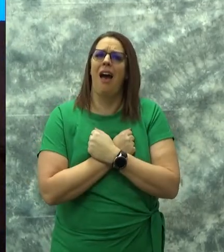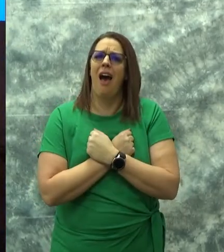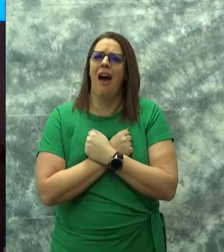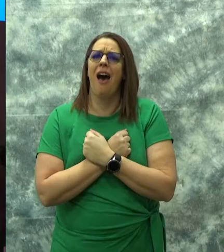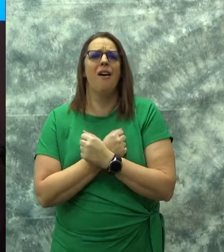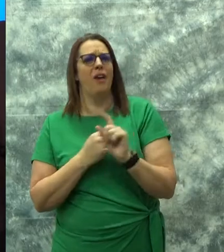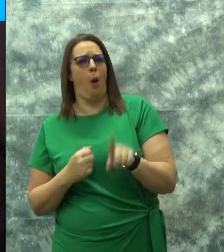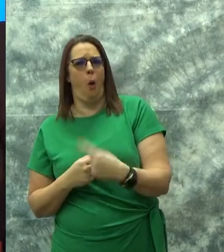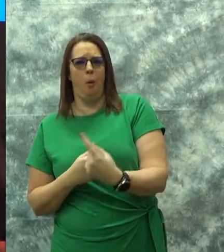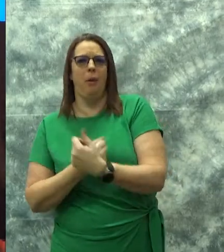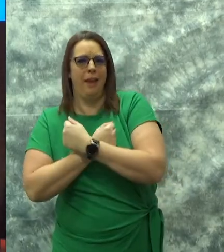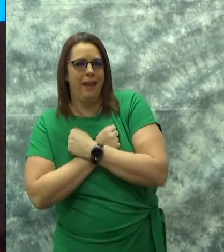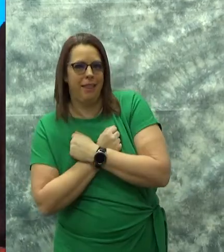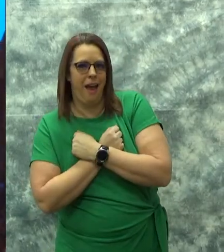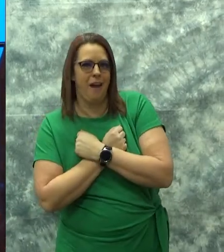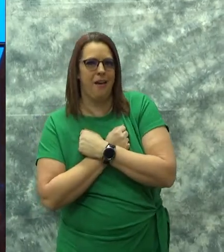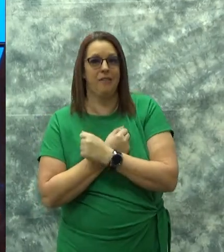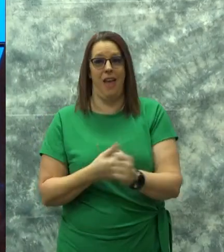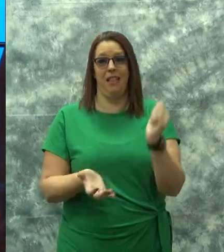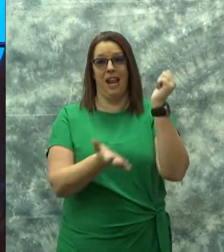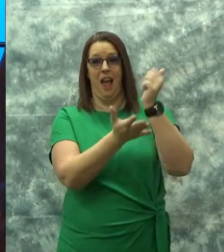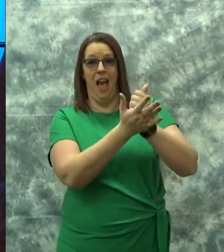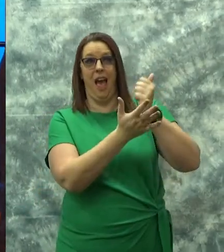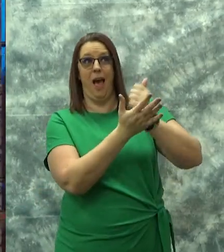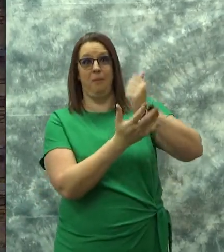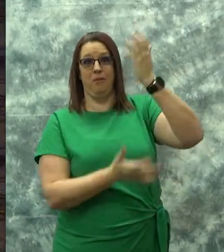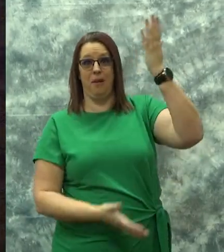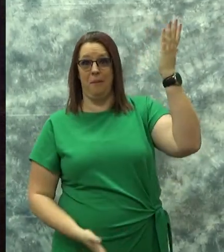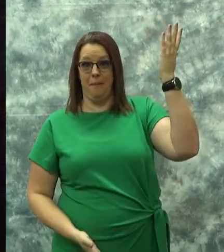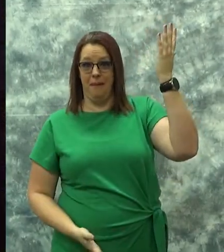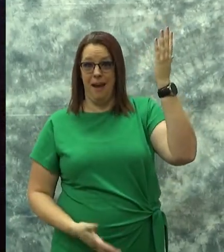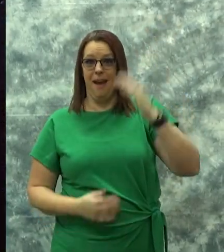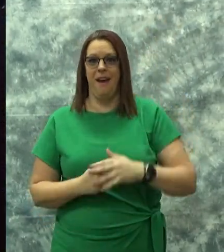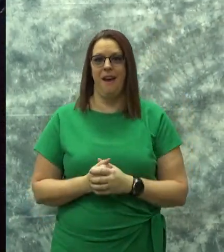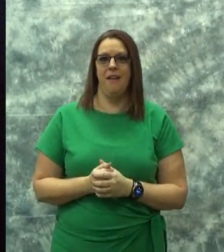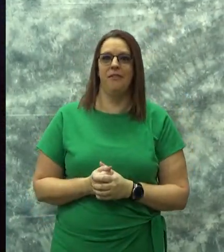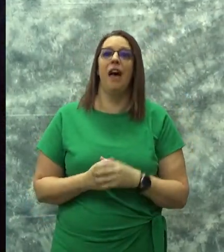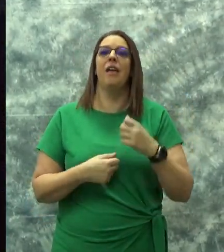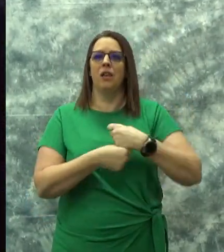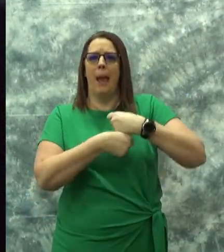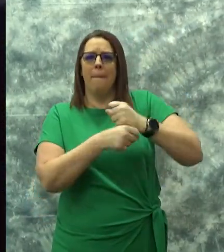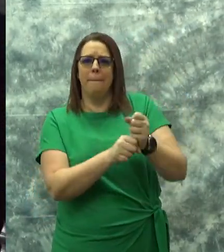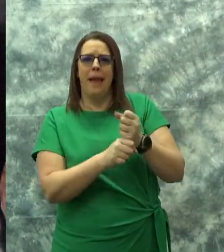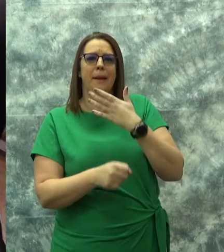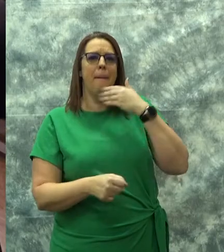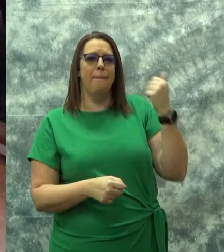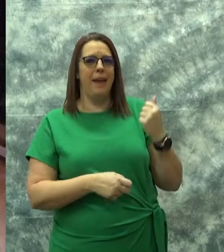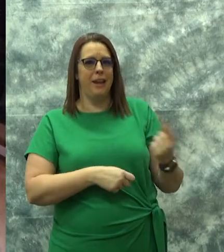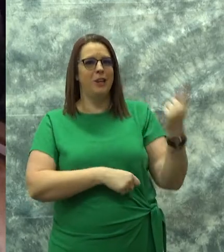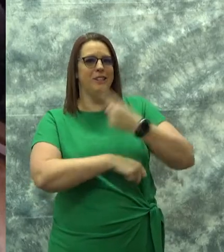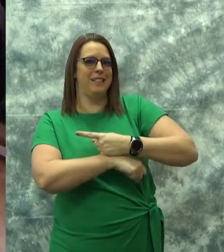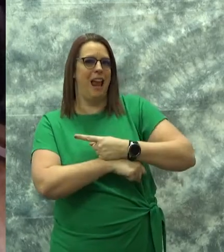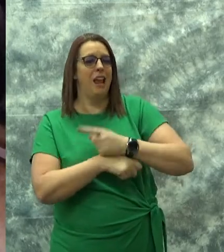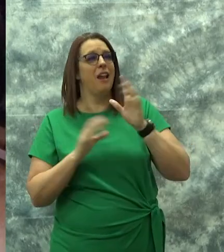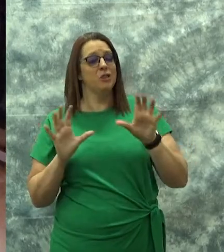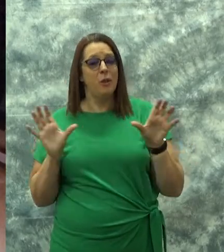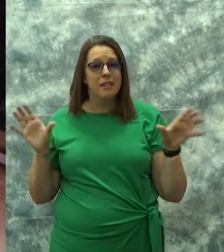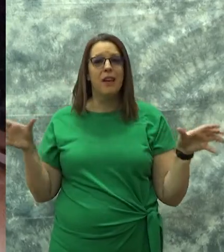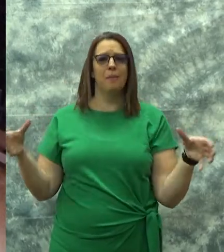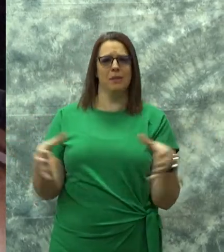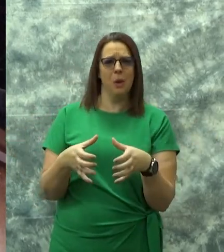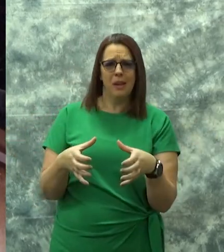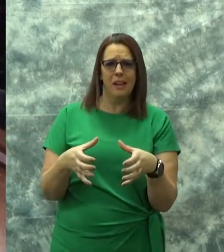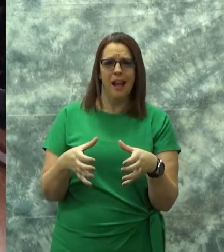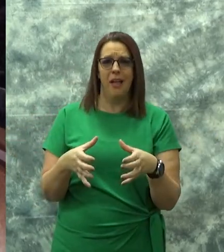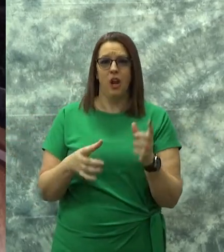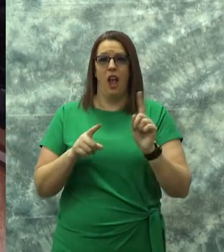love. Love and only love. A little help from up above. Faith to make a better day. Let's